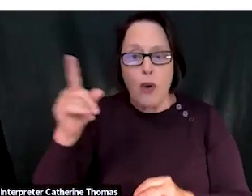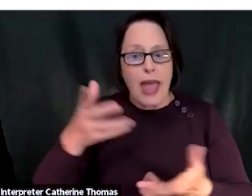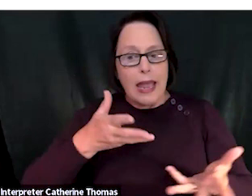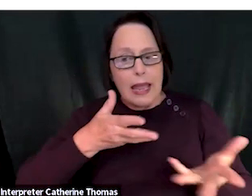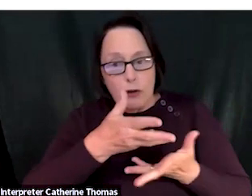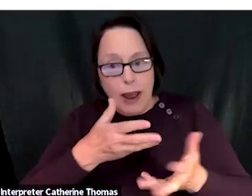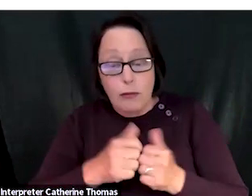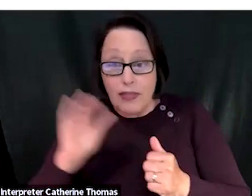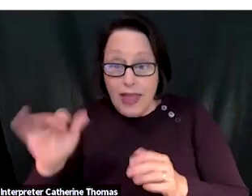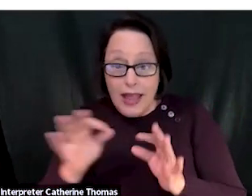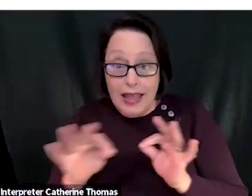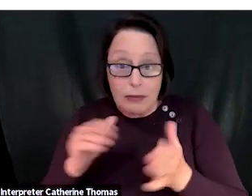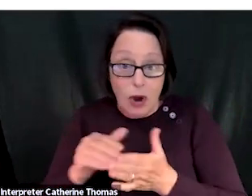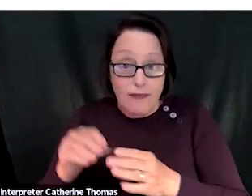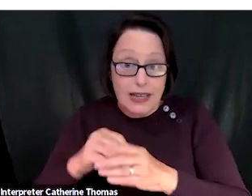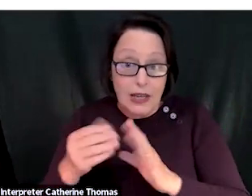the community.